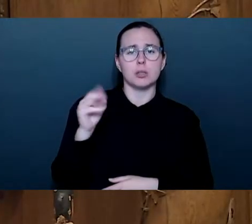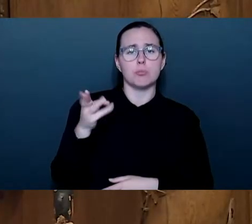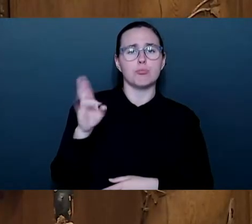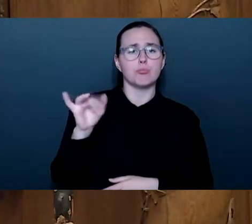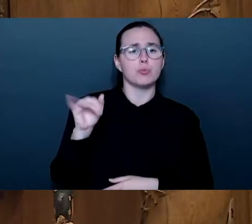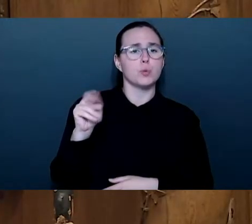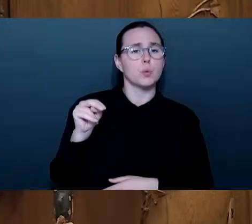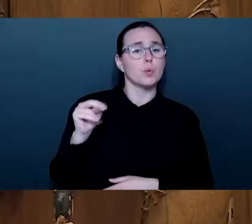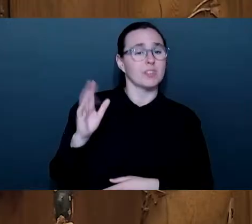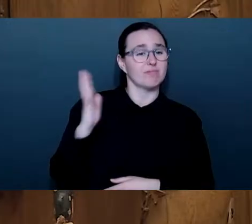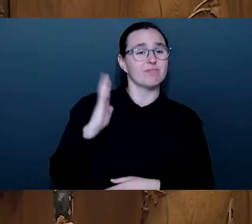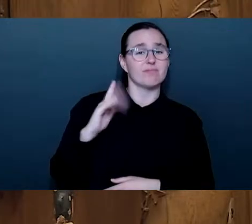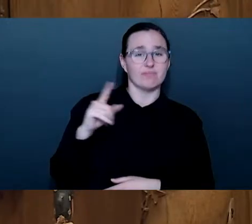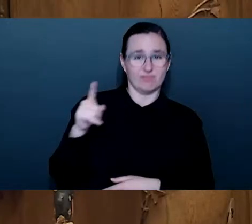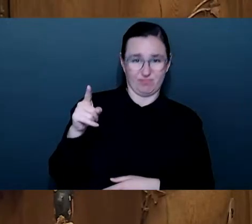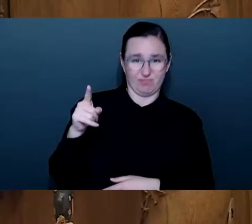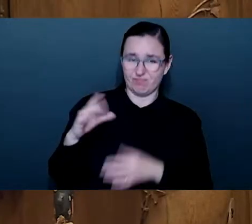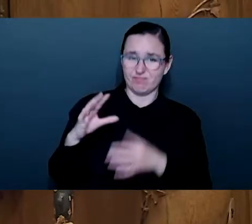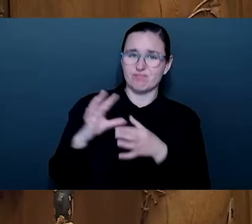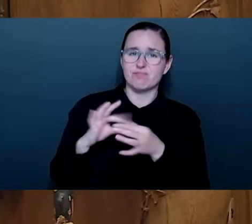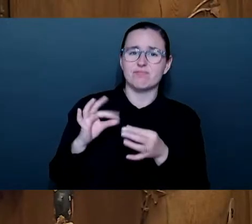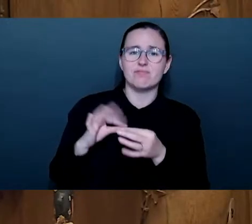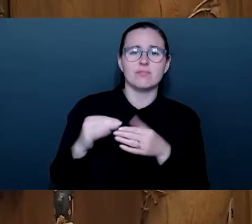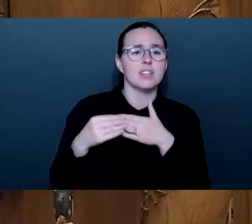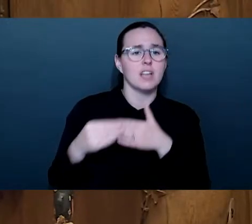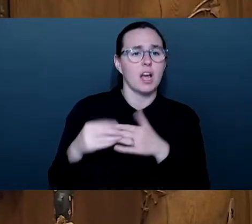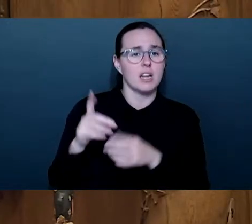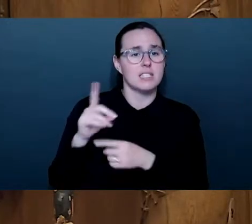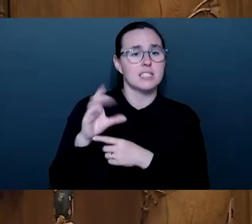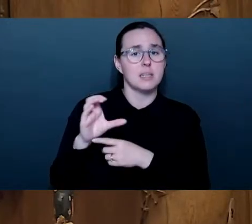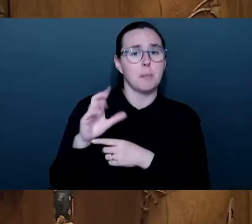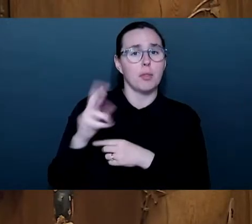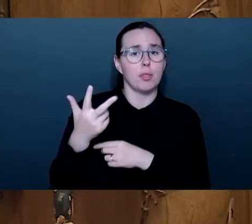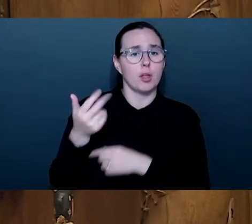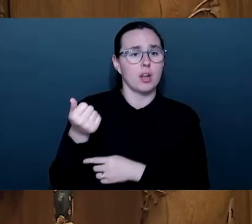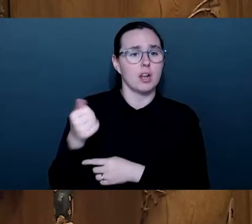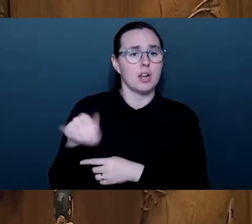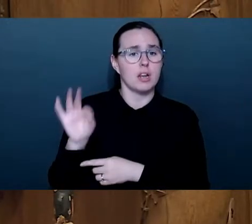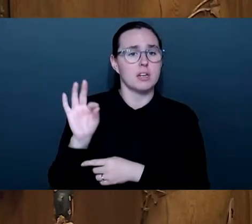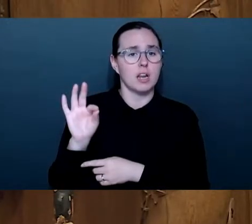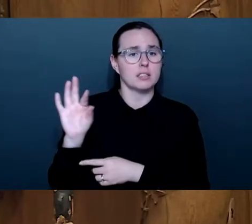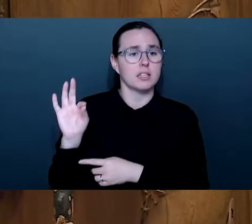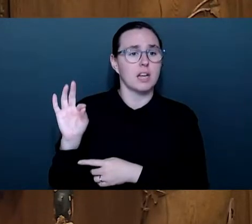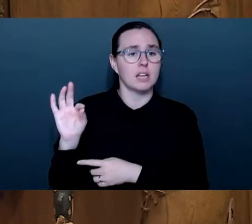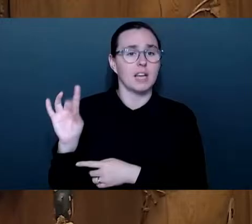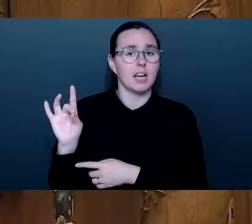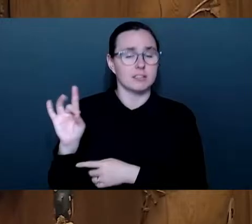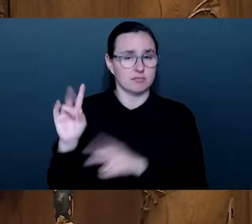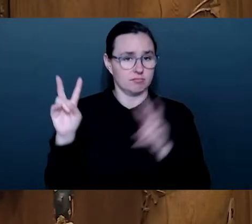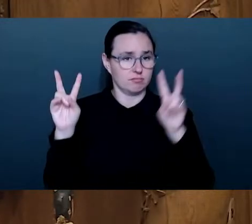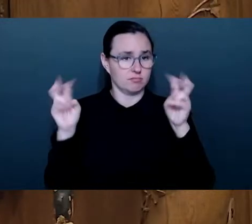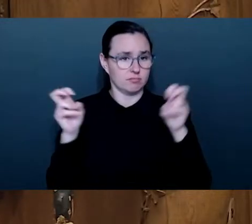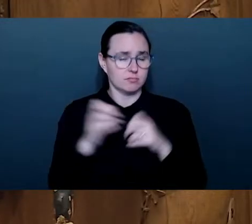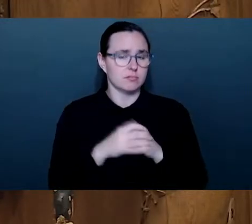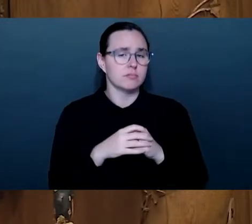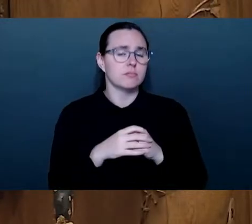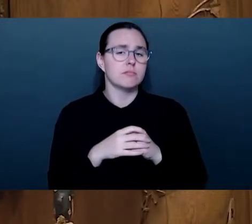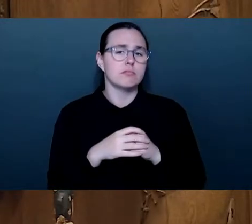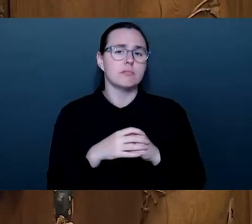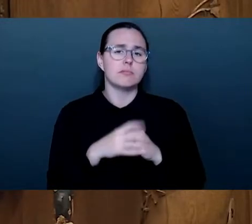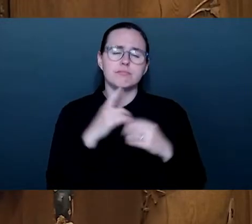and I quote, "It is very important in this House that we not reflect badly on